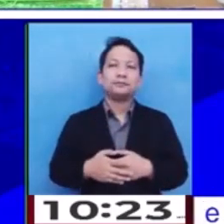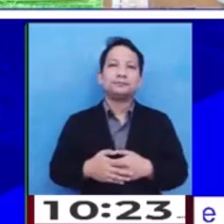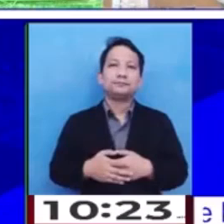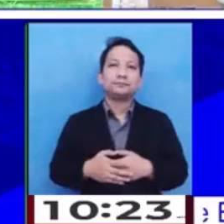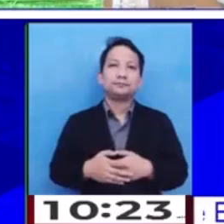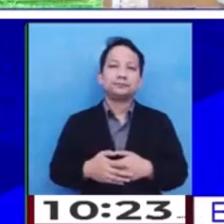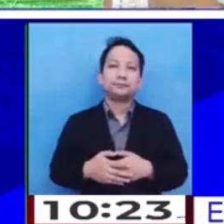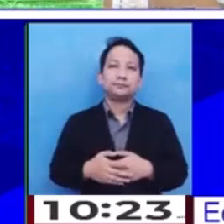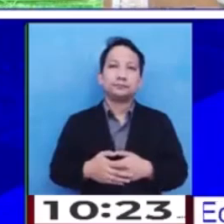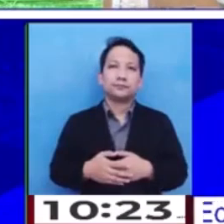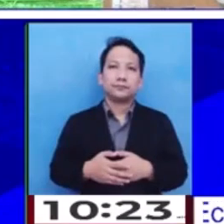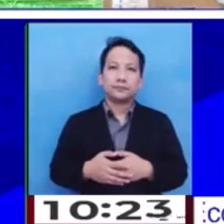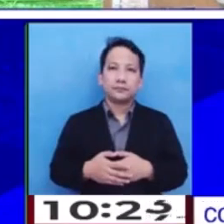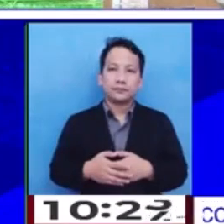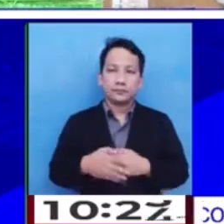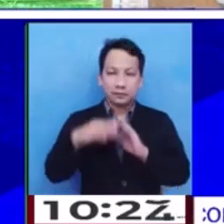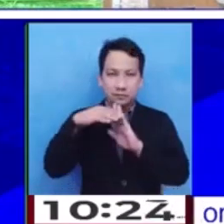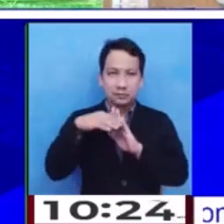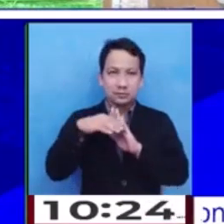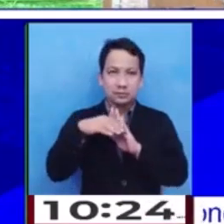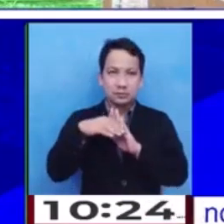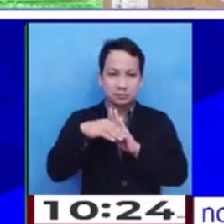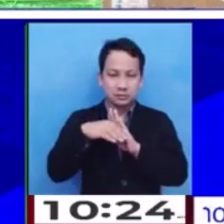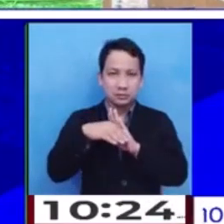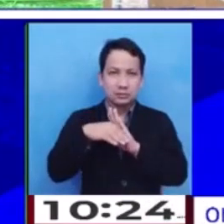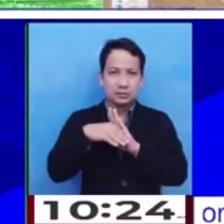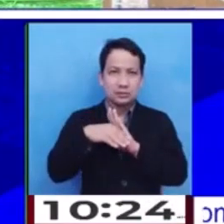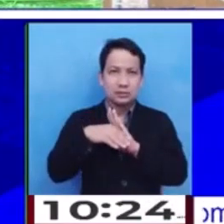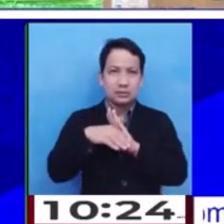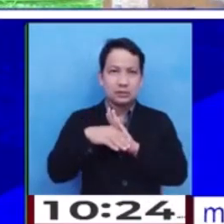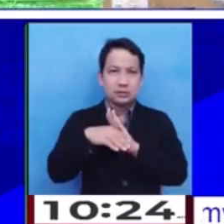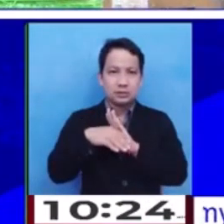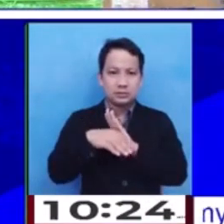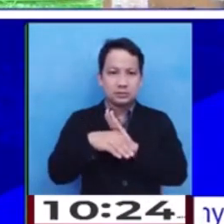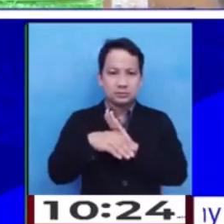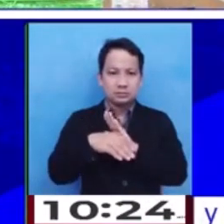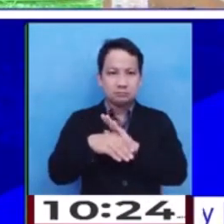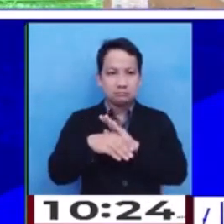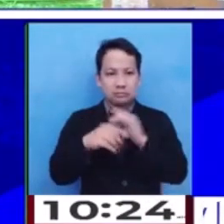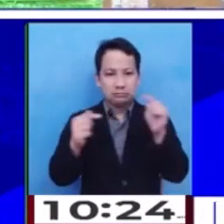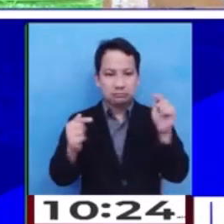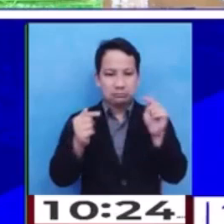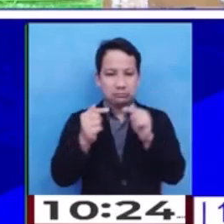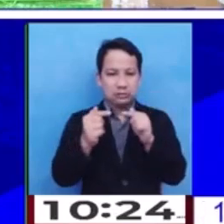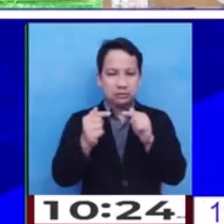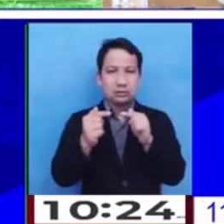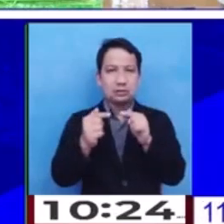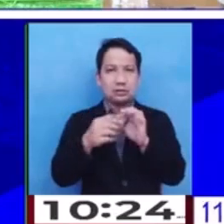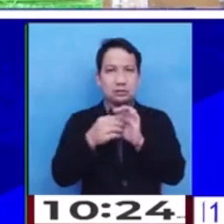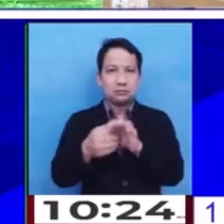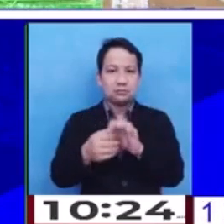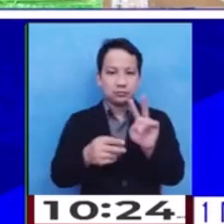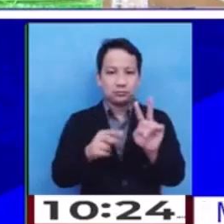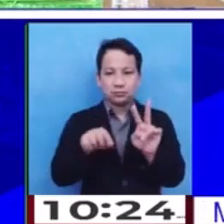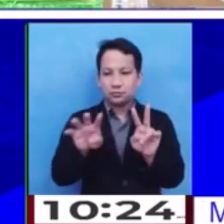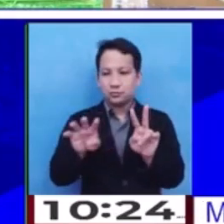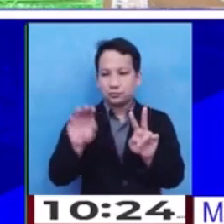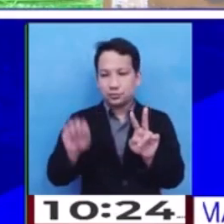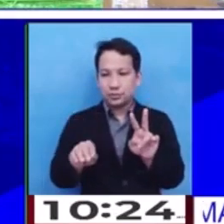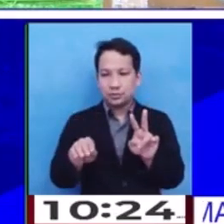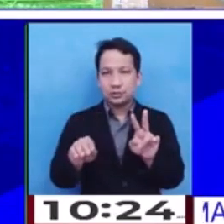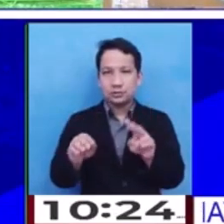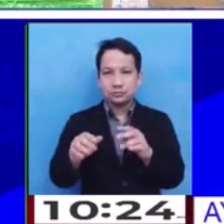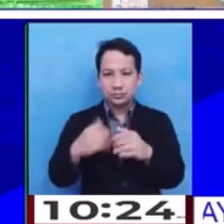come down, and we expect that trajectory to the target rate of 2 to 4% by the end of the